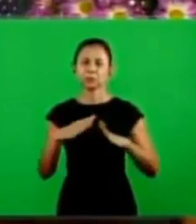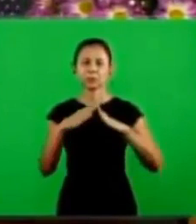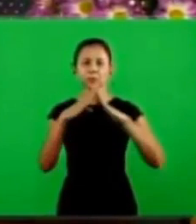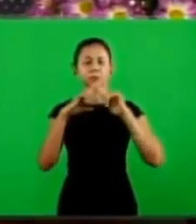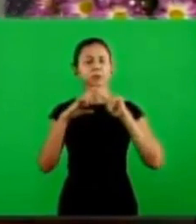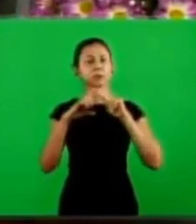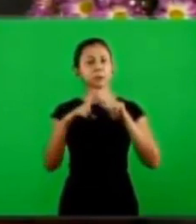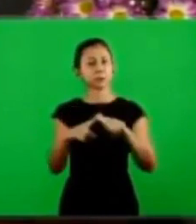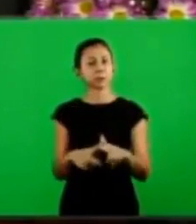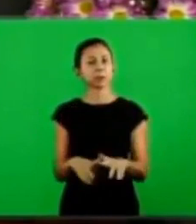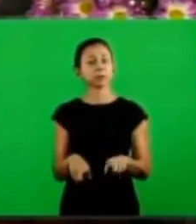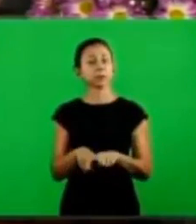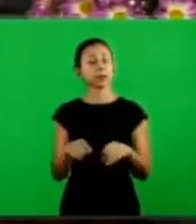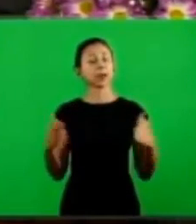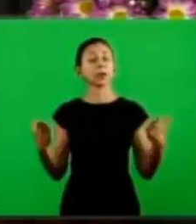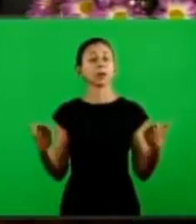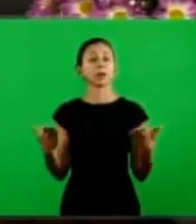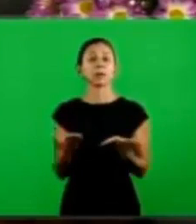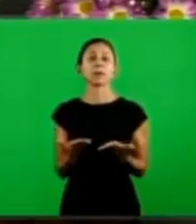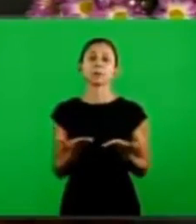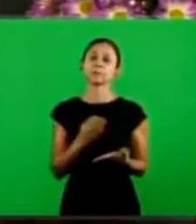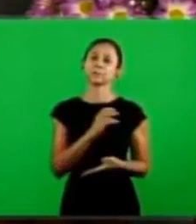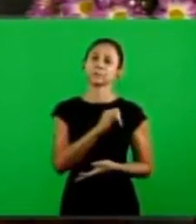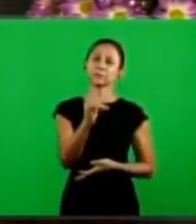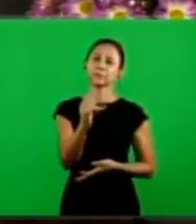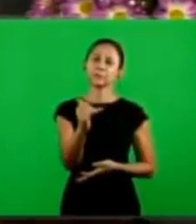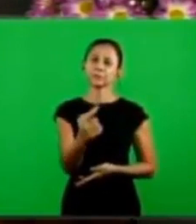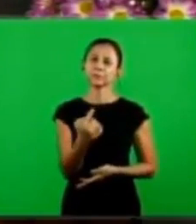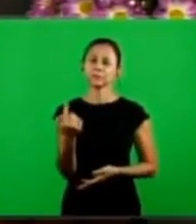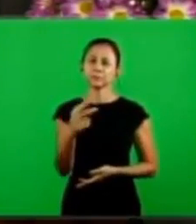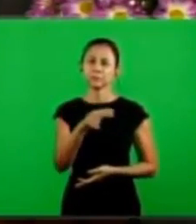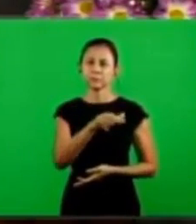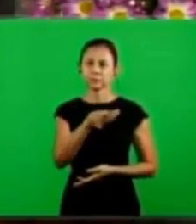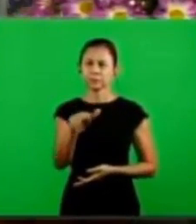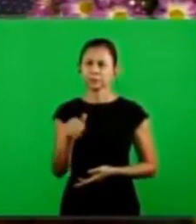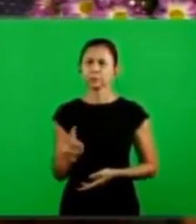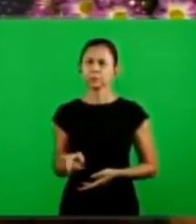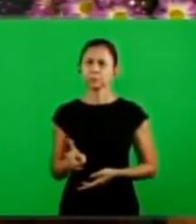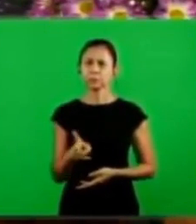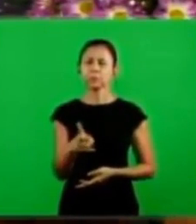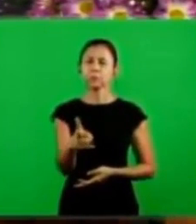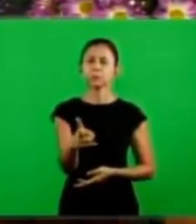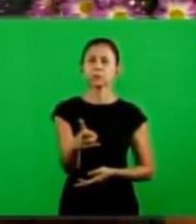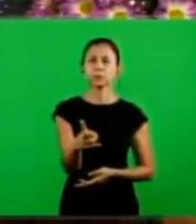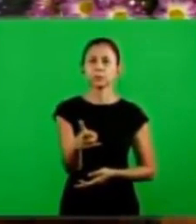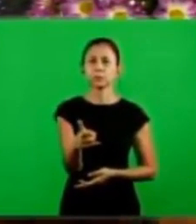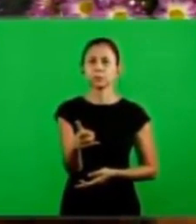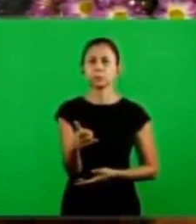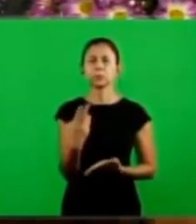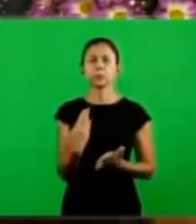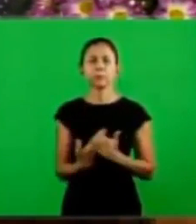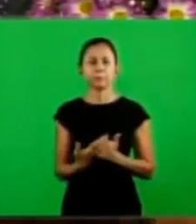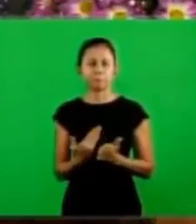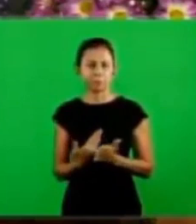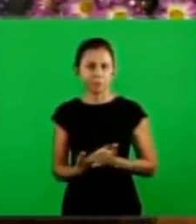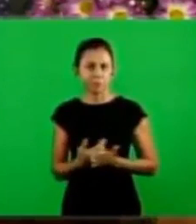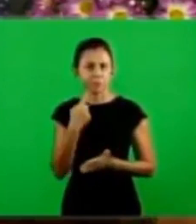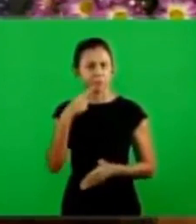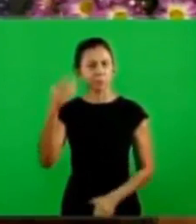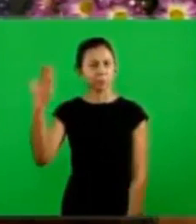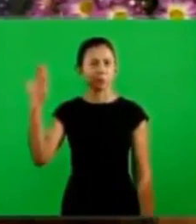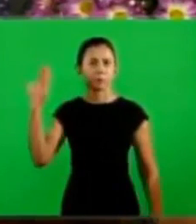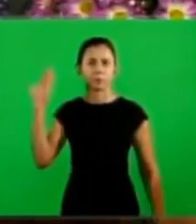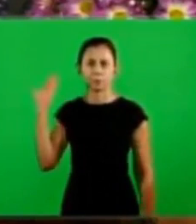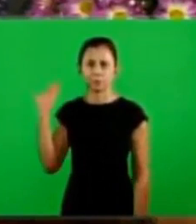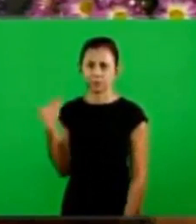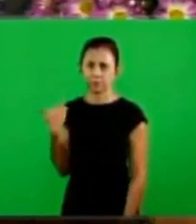Sundays, Sunday mornings. And today, we want to say that we will continue with